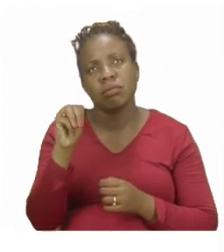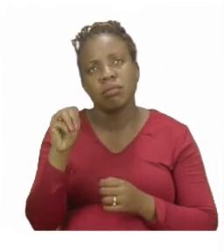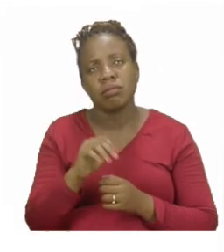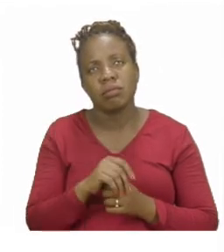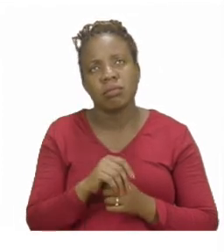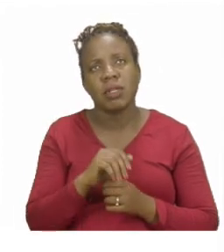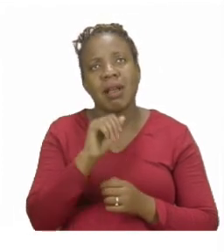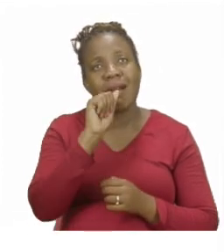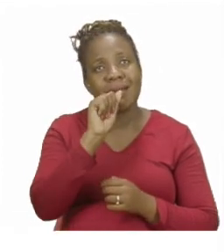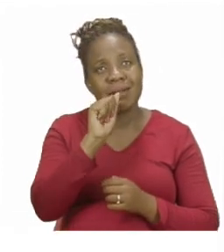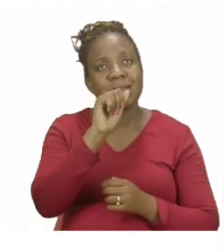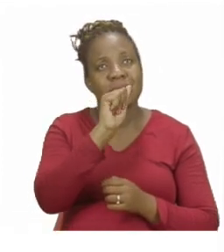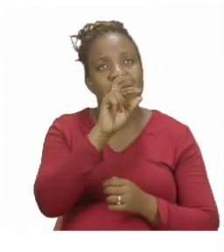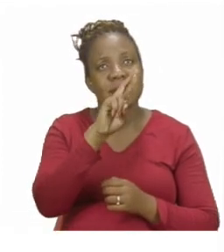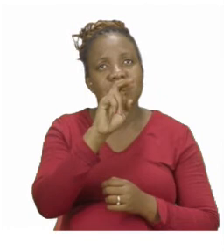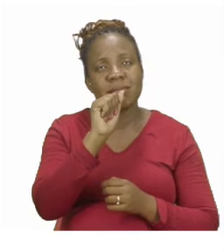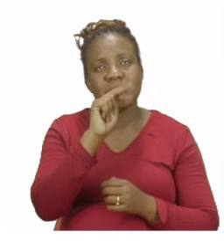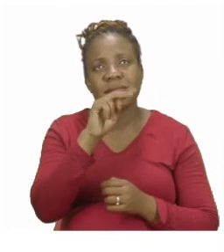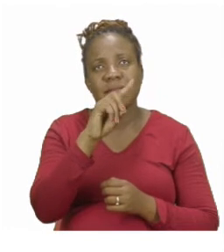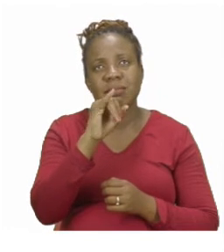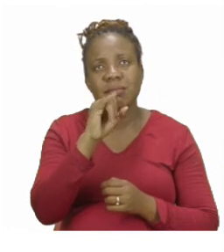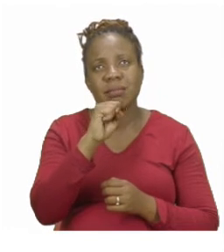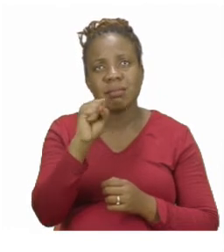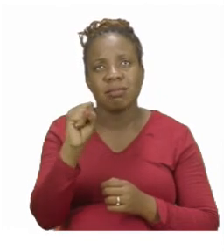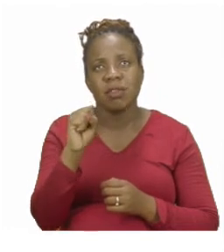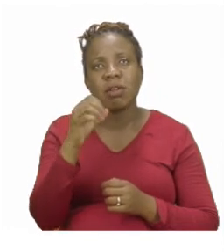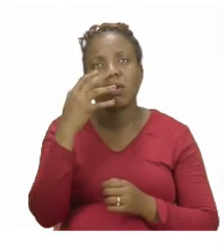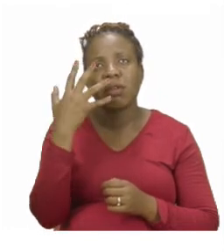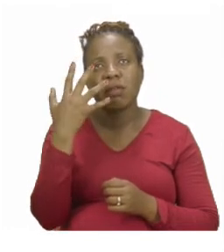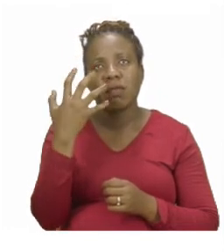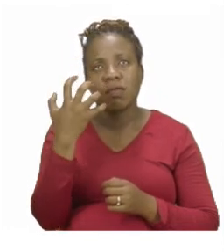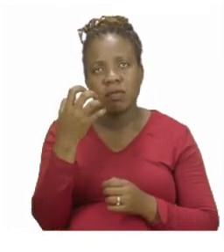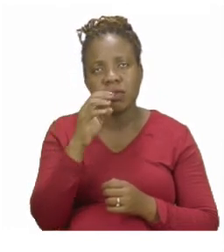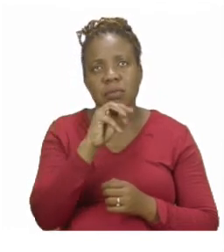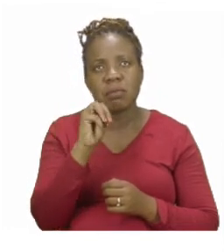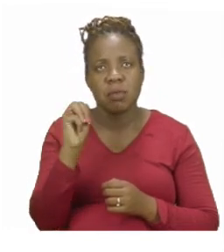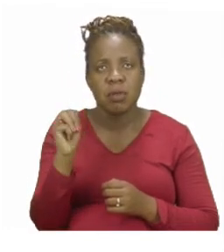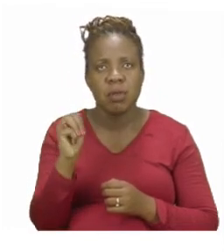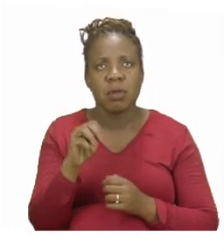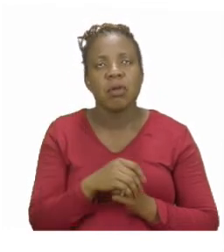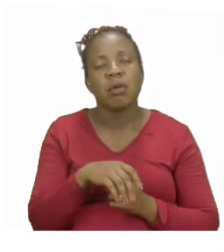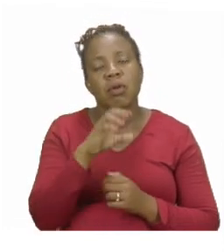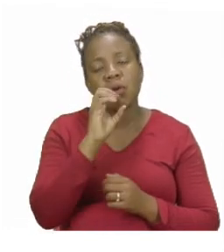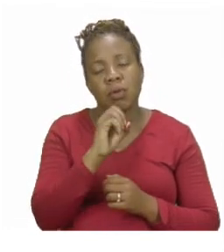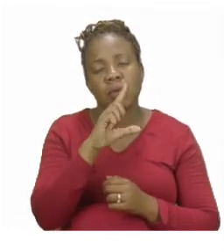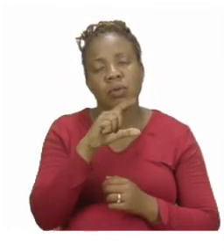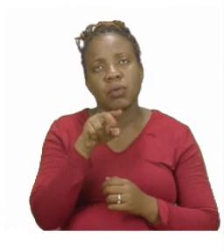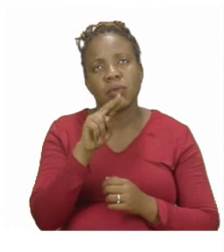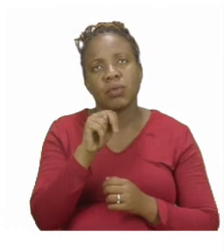Arandis 50 millimeters. And Oluno 600